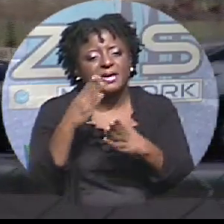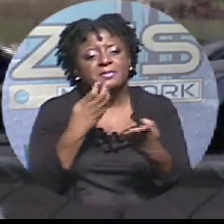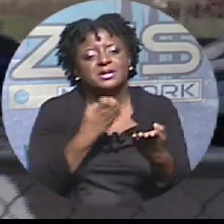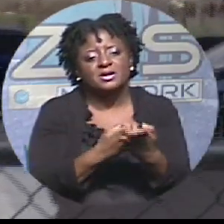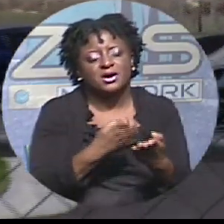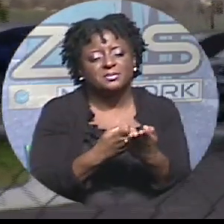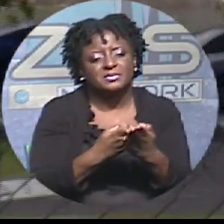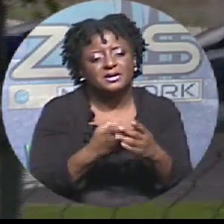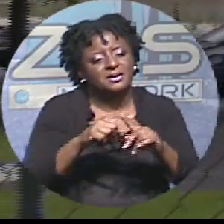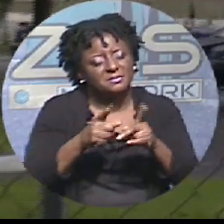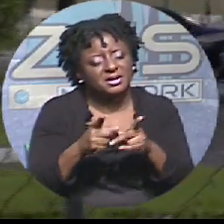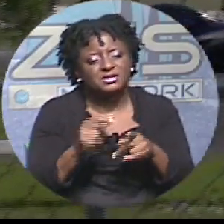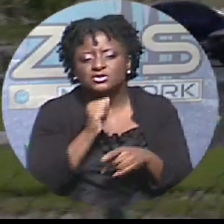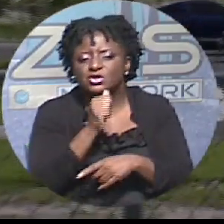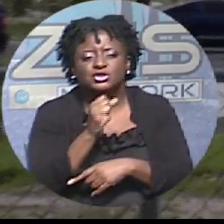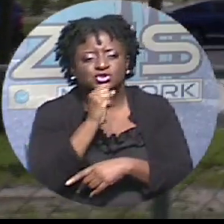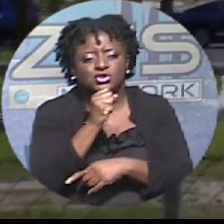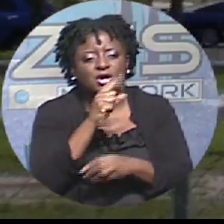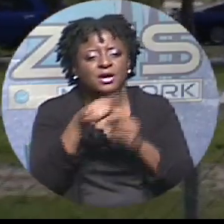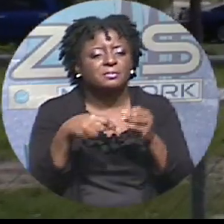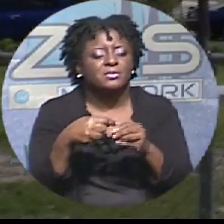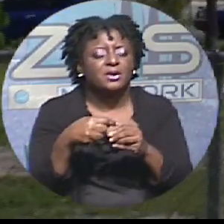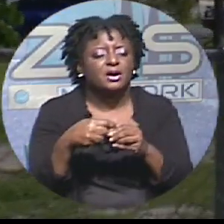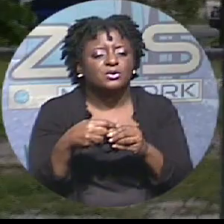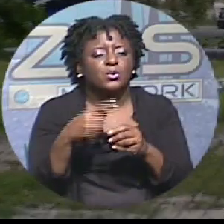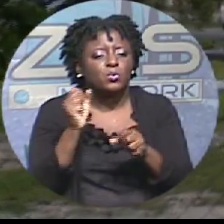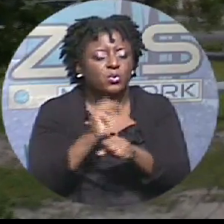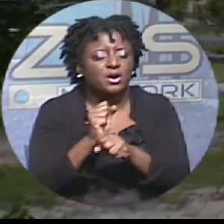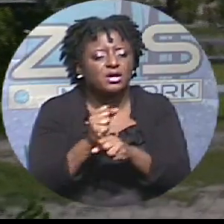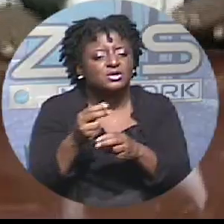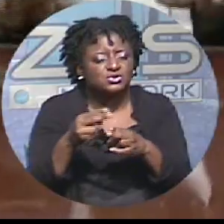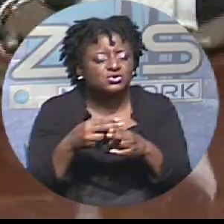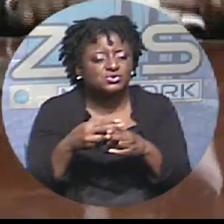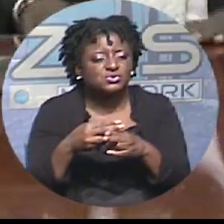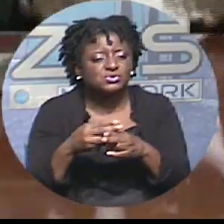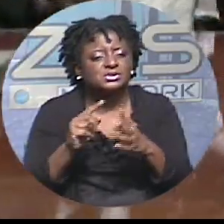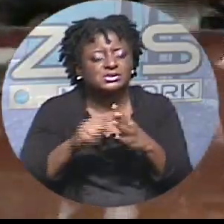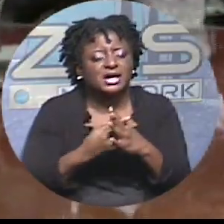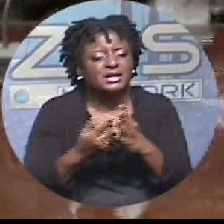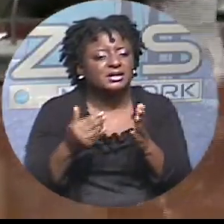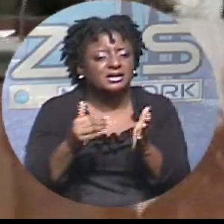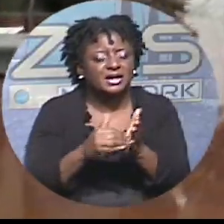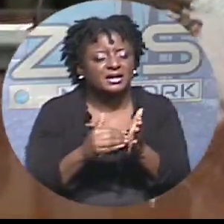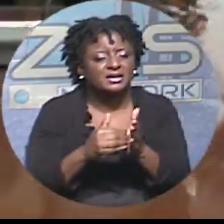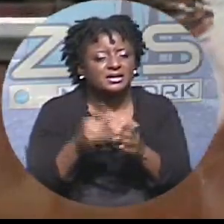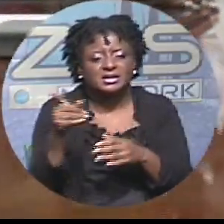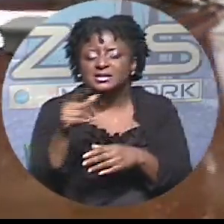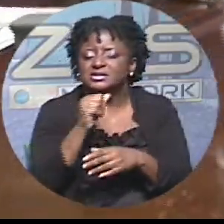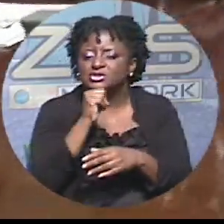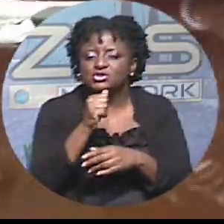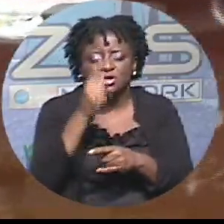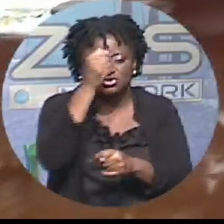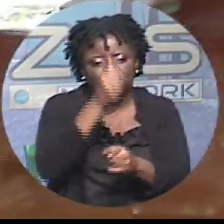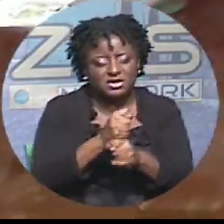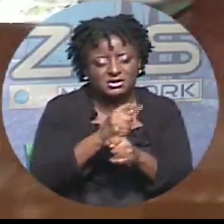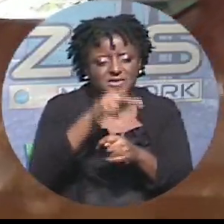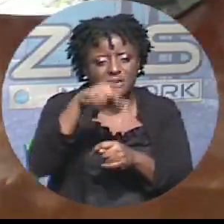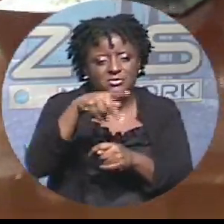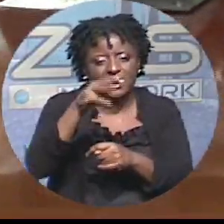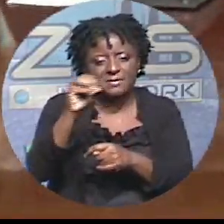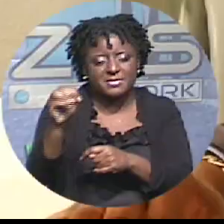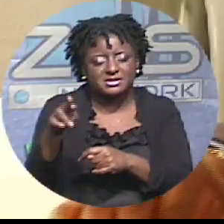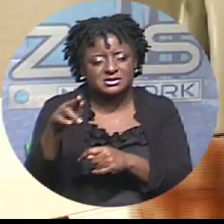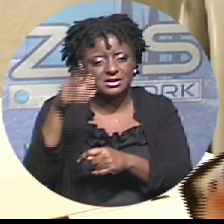skeptical of news that work will soon resume at the property and its timing, because he doesn't trust Prime Minister the Right Honorable Perry Christie and